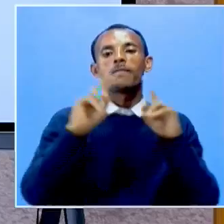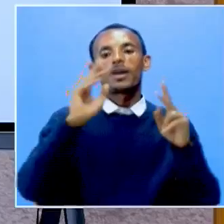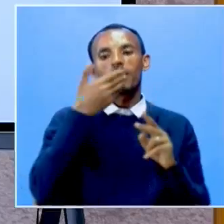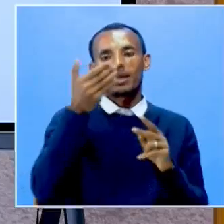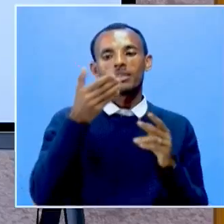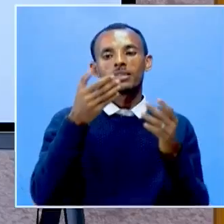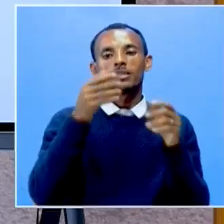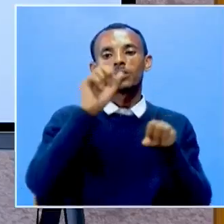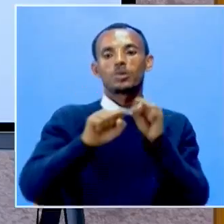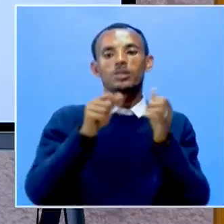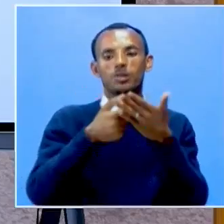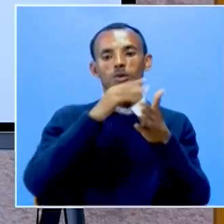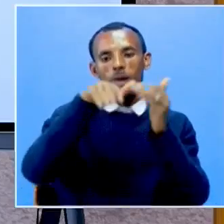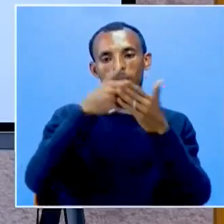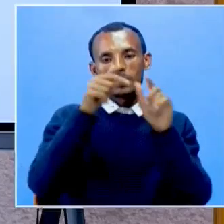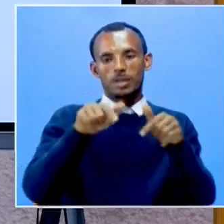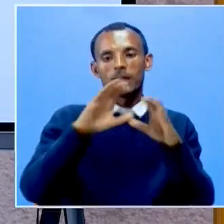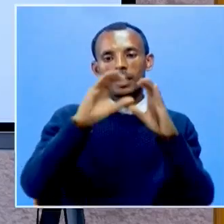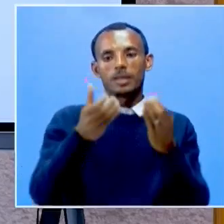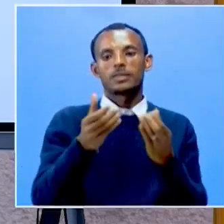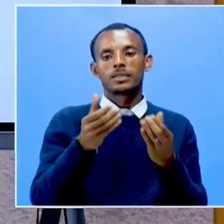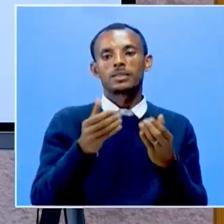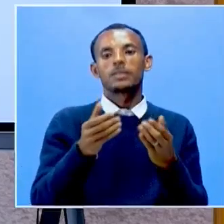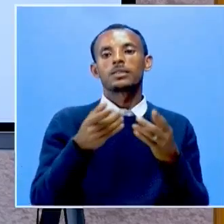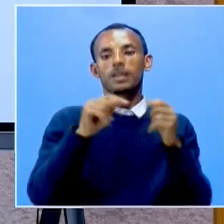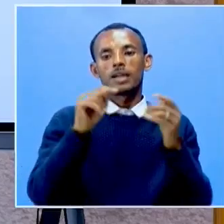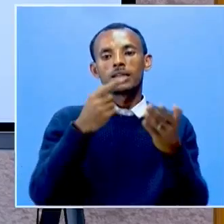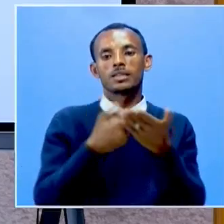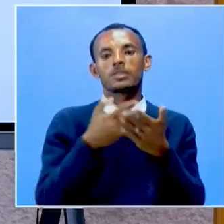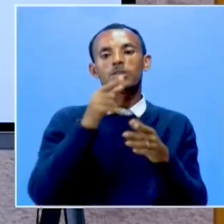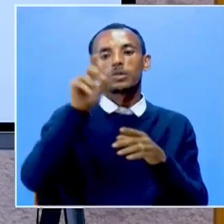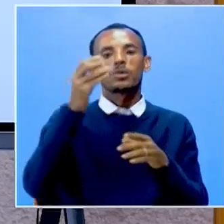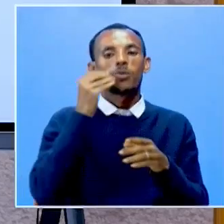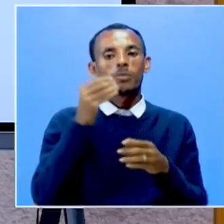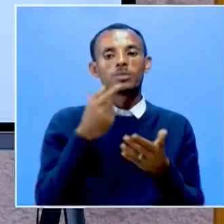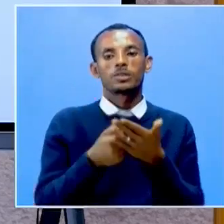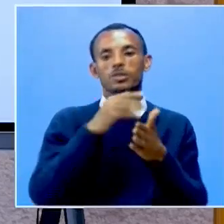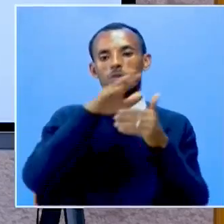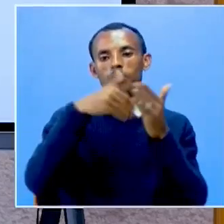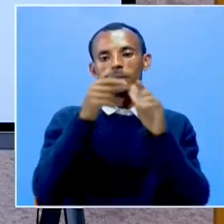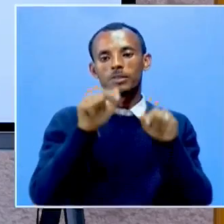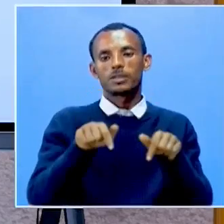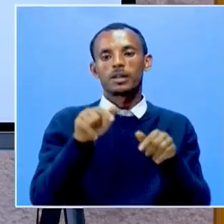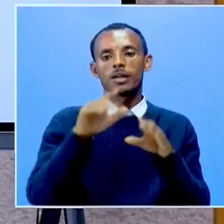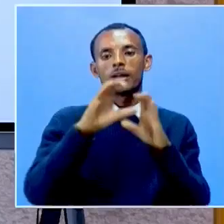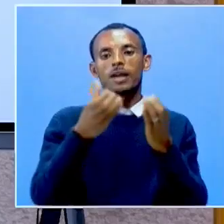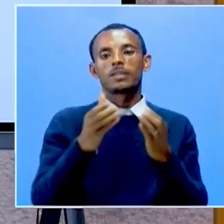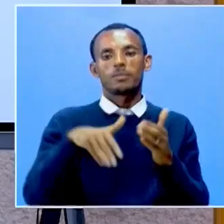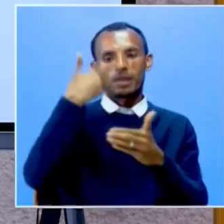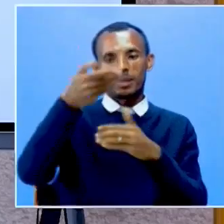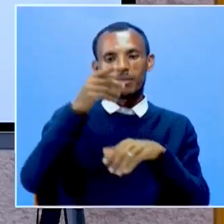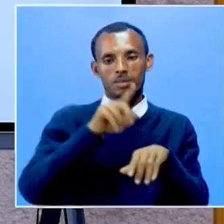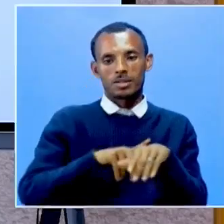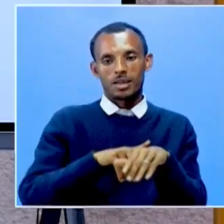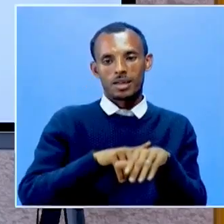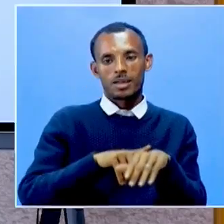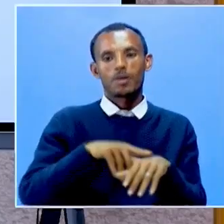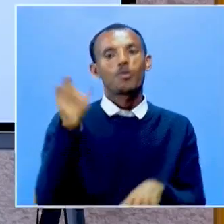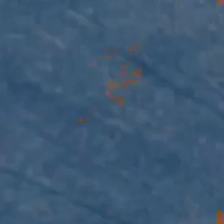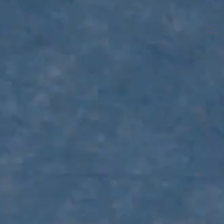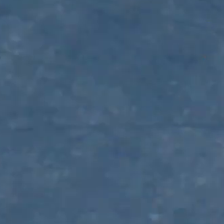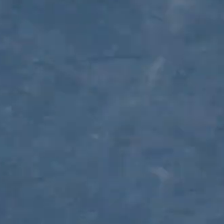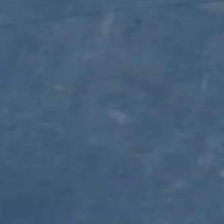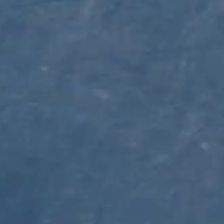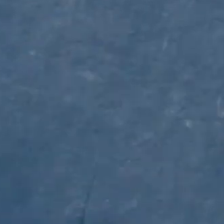nice. So this is all about today's lesson. Please try the question in home. This is all about today's lesson. Until next lesson,